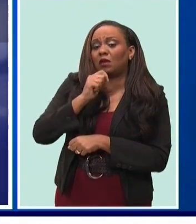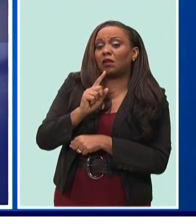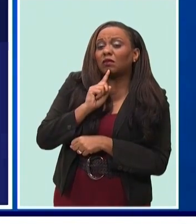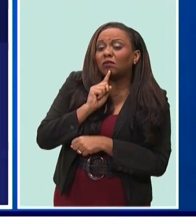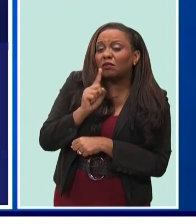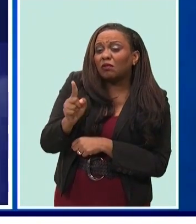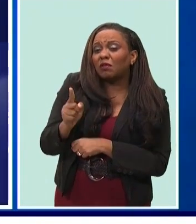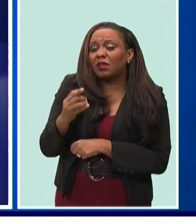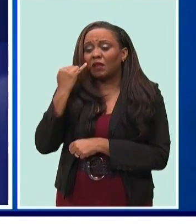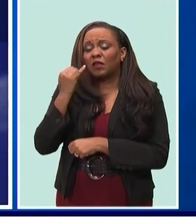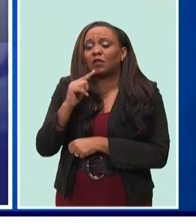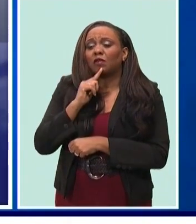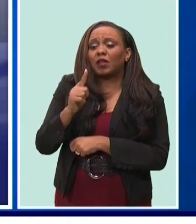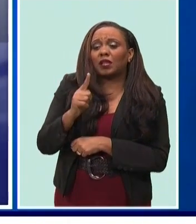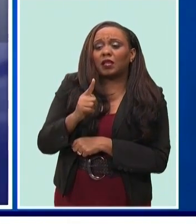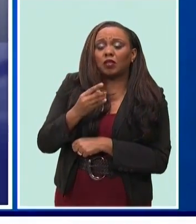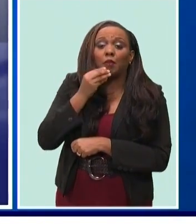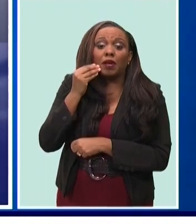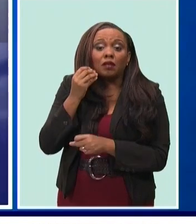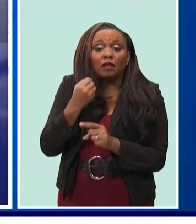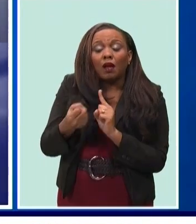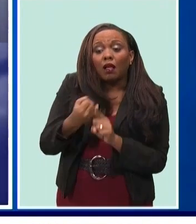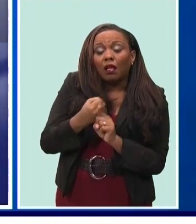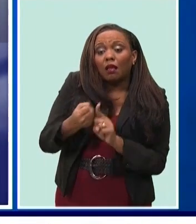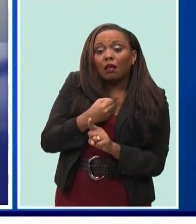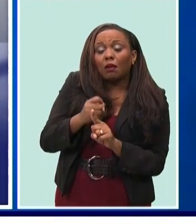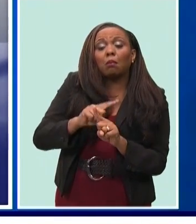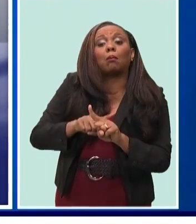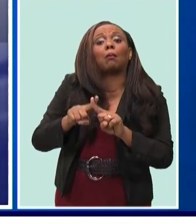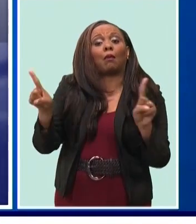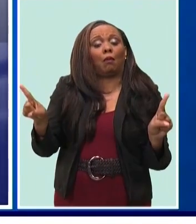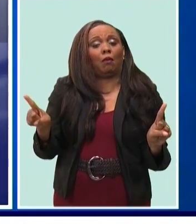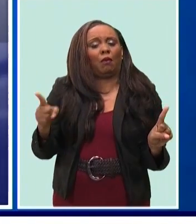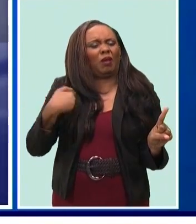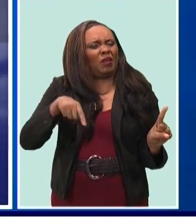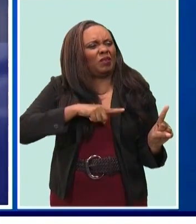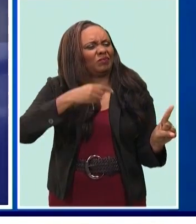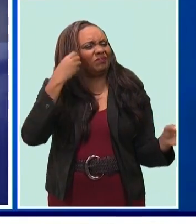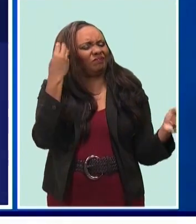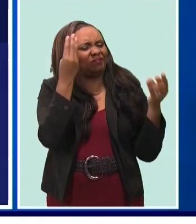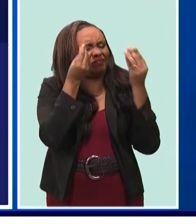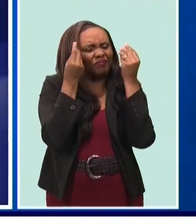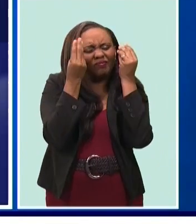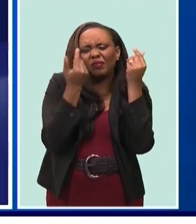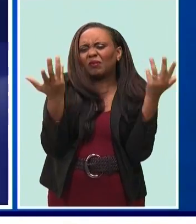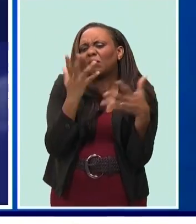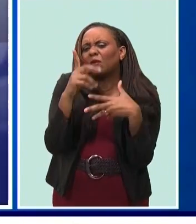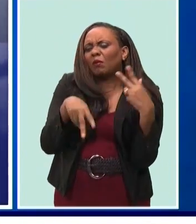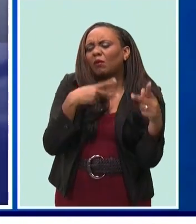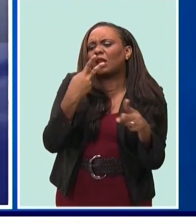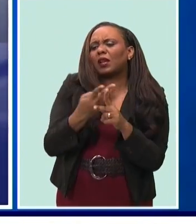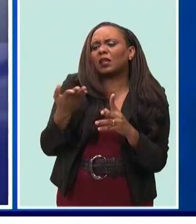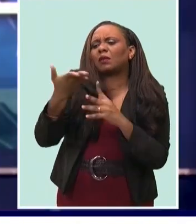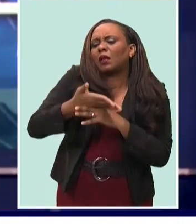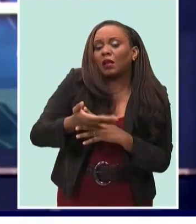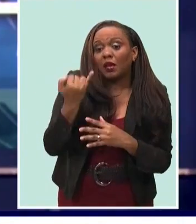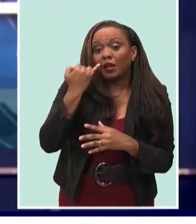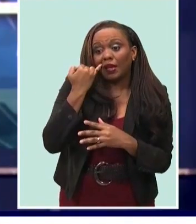this is a domestic violence situation. However, we wonder what kind of intervention would have made a difference